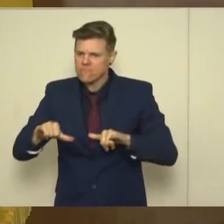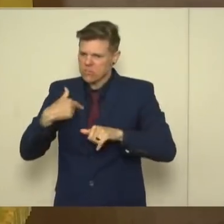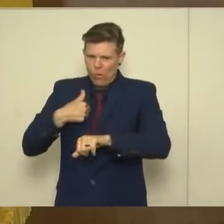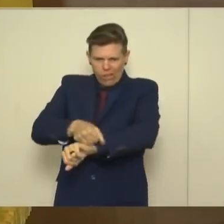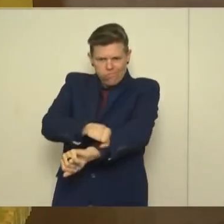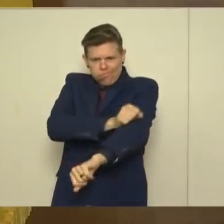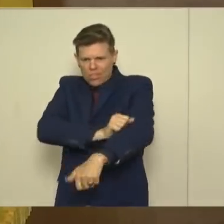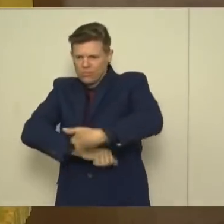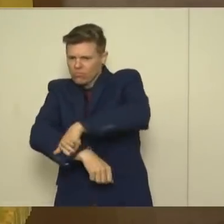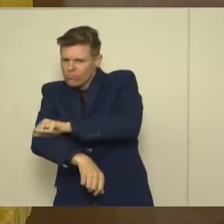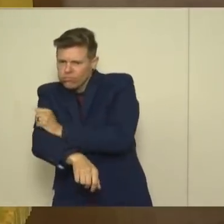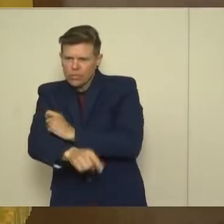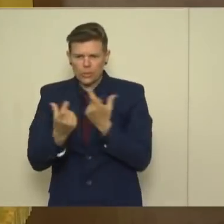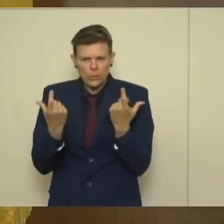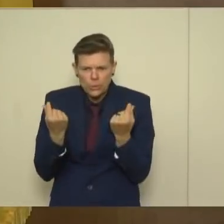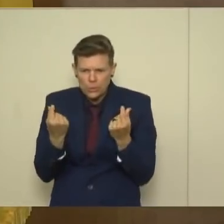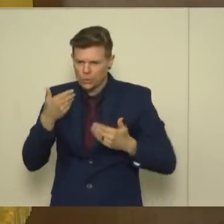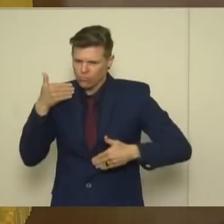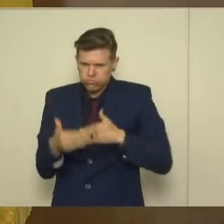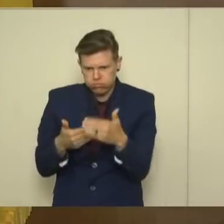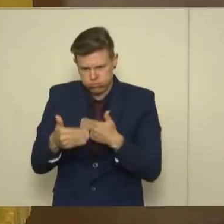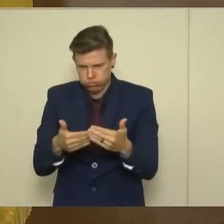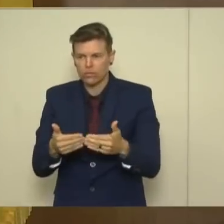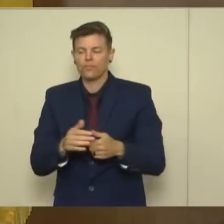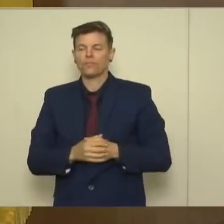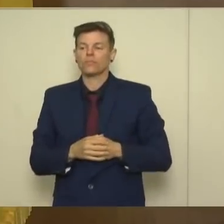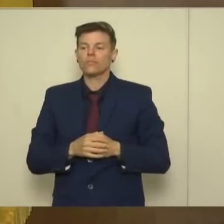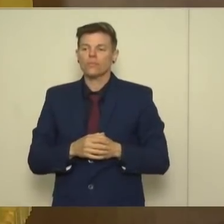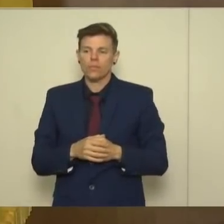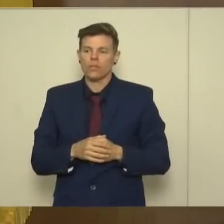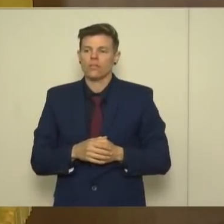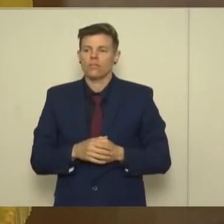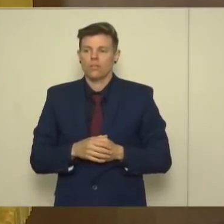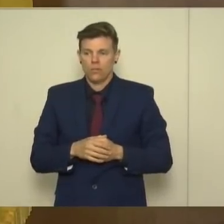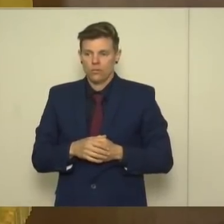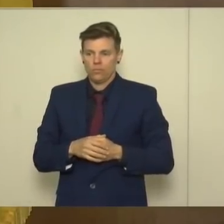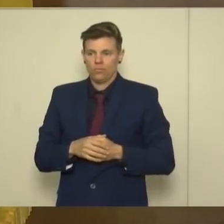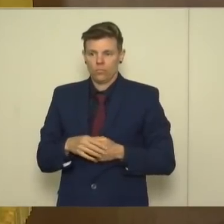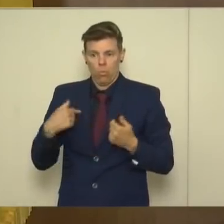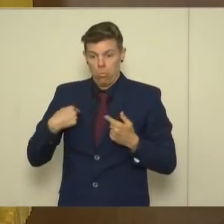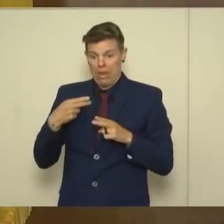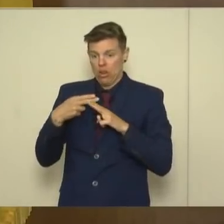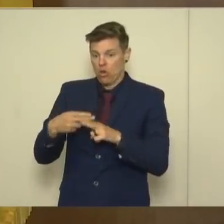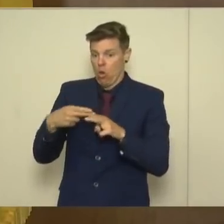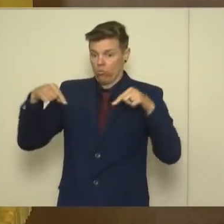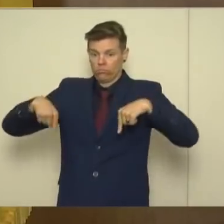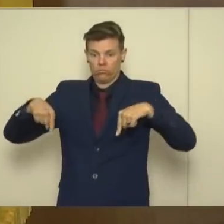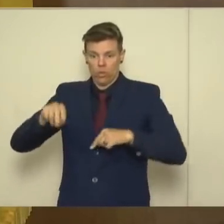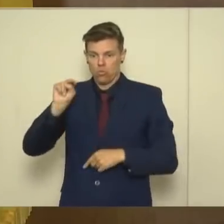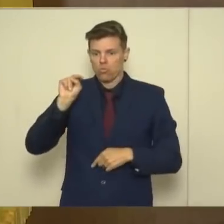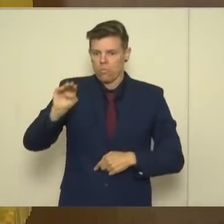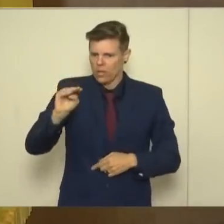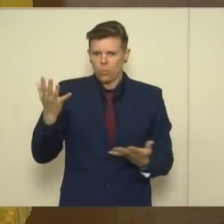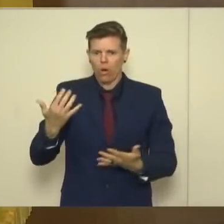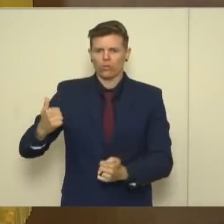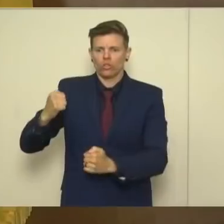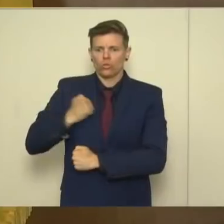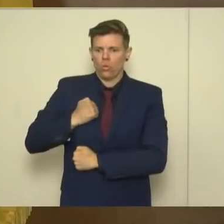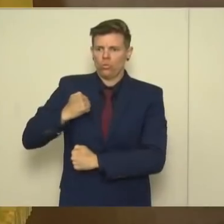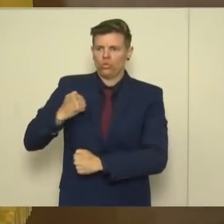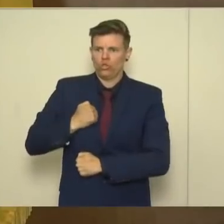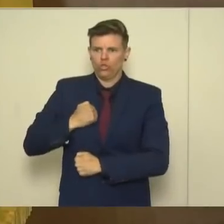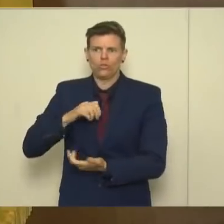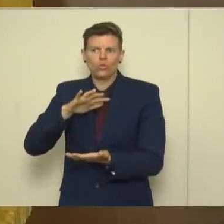may not know, but we treat the New Mexico Military Institute, because it's a college preparatory learning environment,